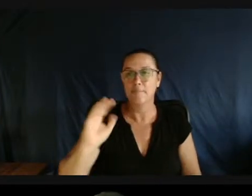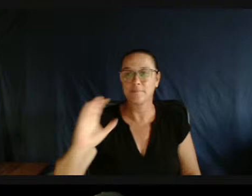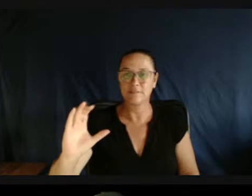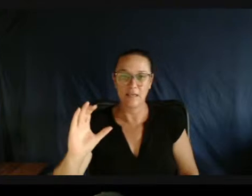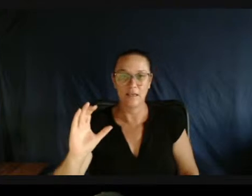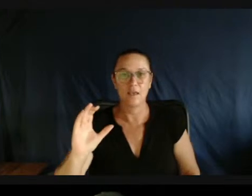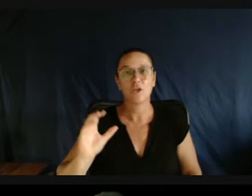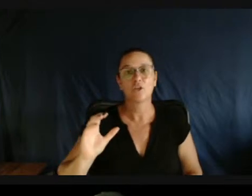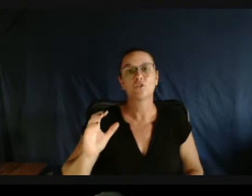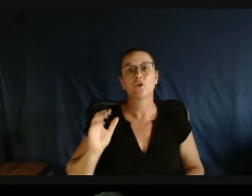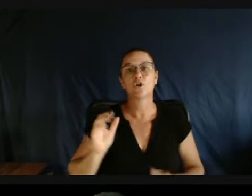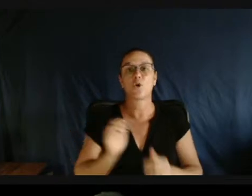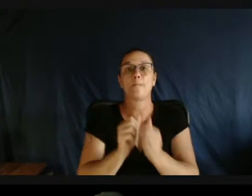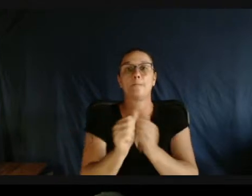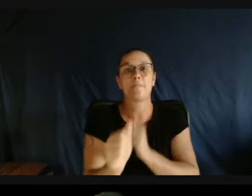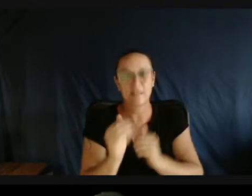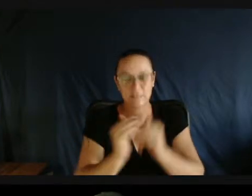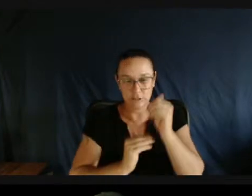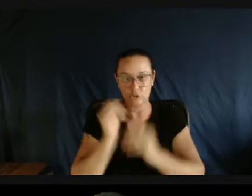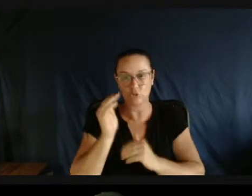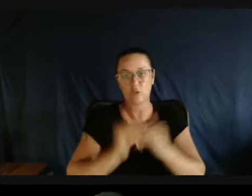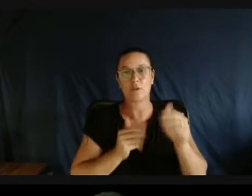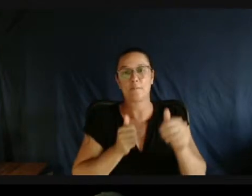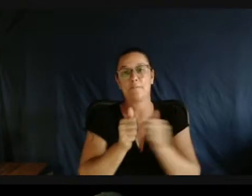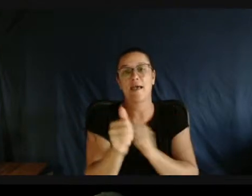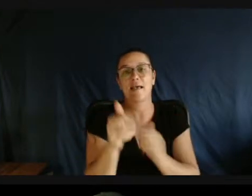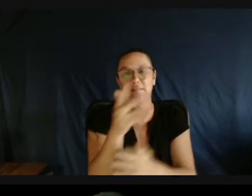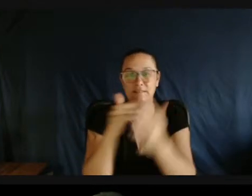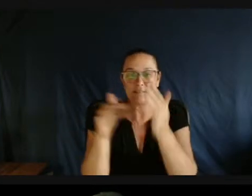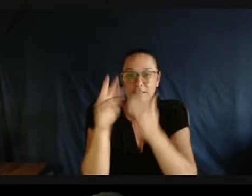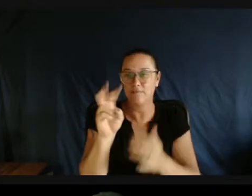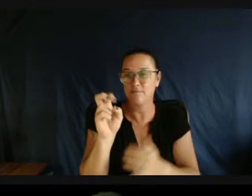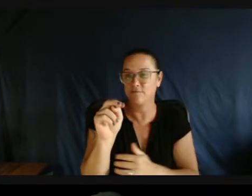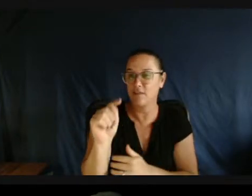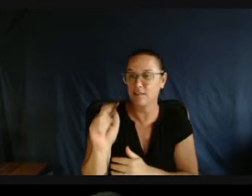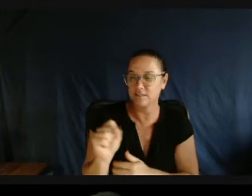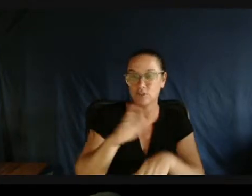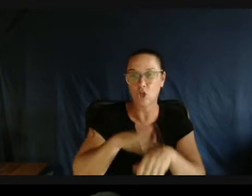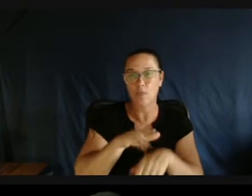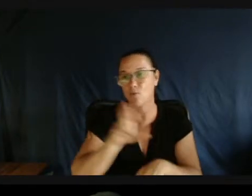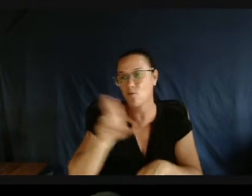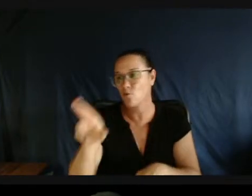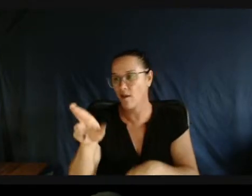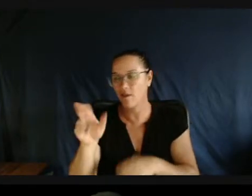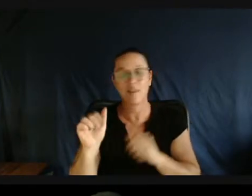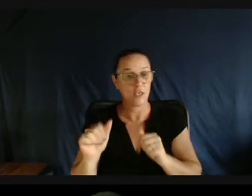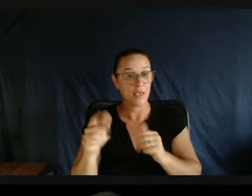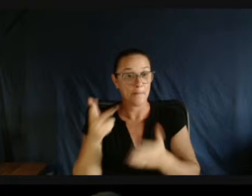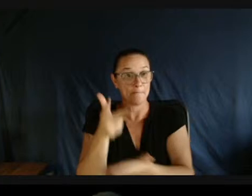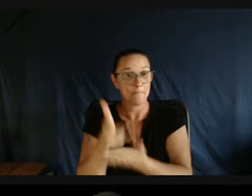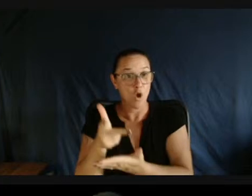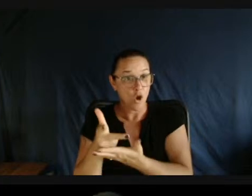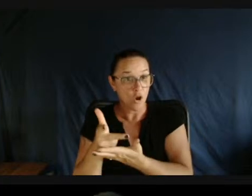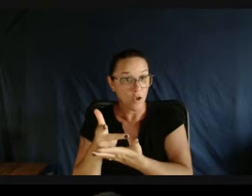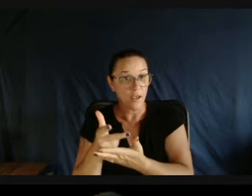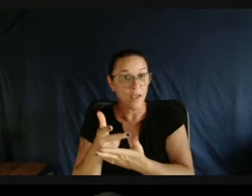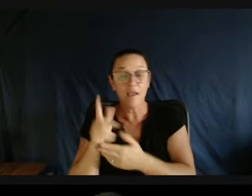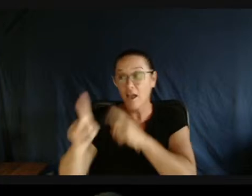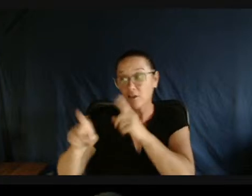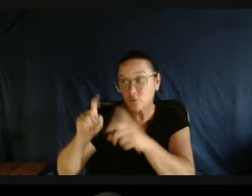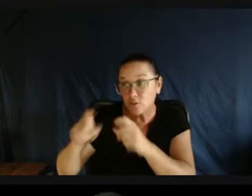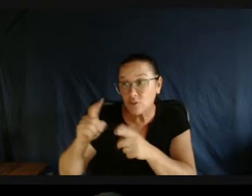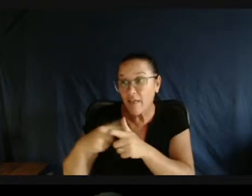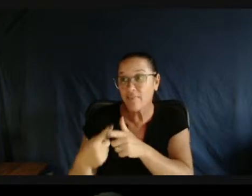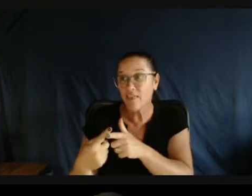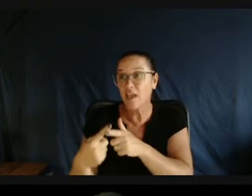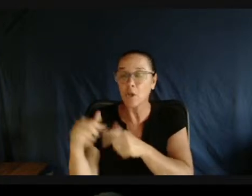past the construction, past the steaming vents, and it'll be off on your right-hand side. It's a great spot to park, ask some questions, and you can walk. It's a